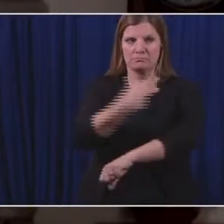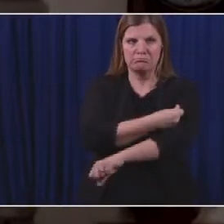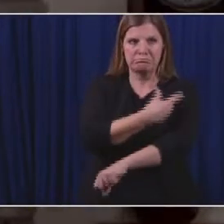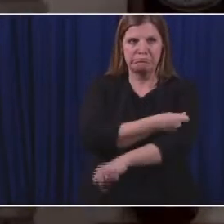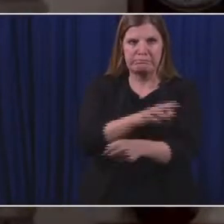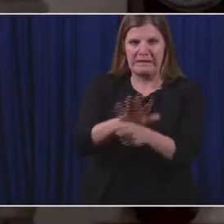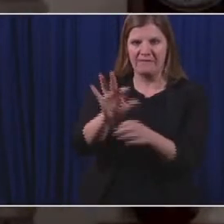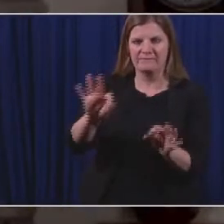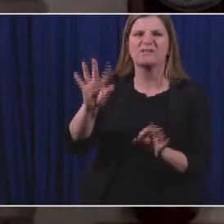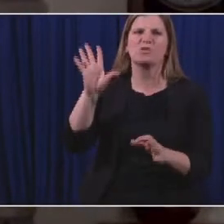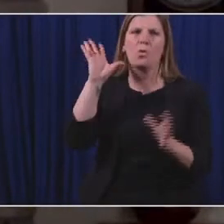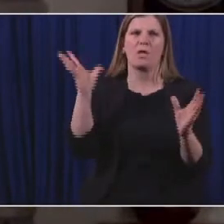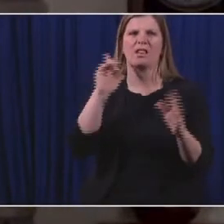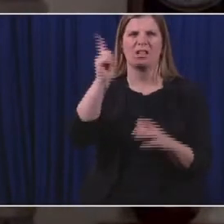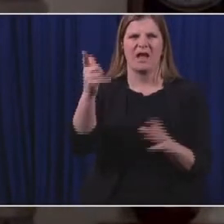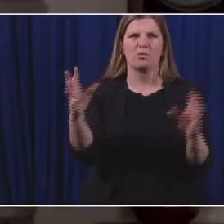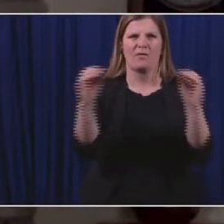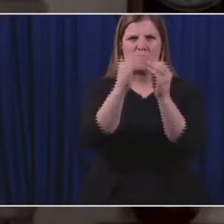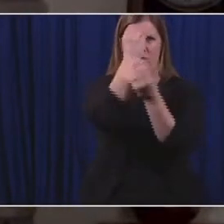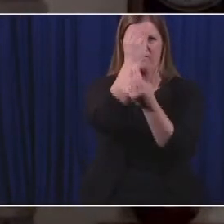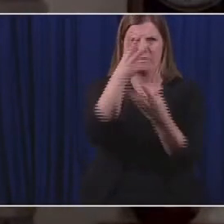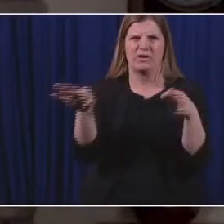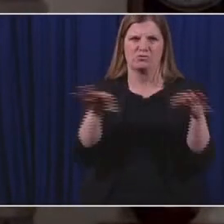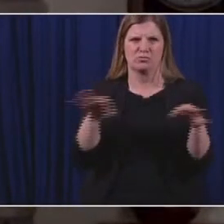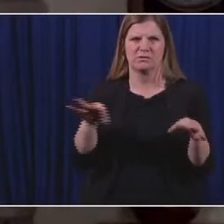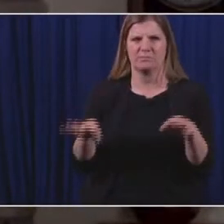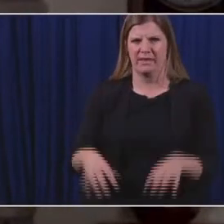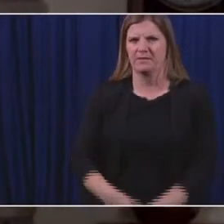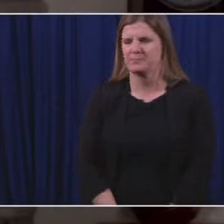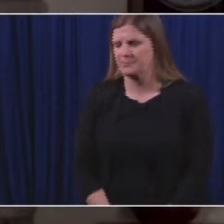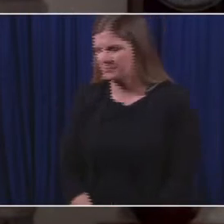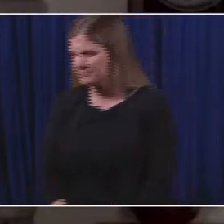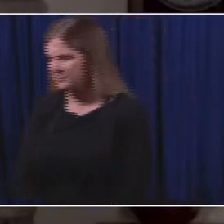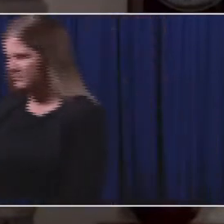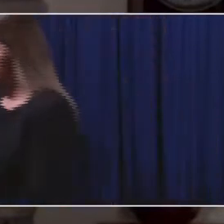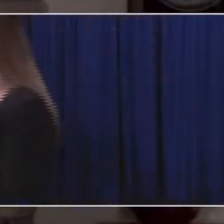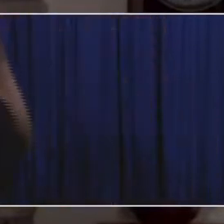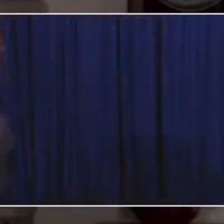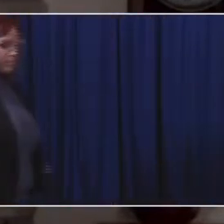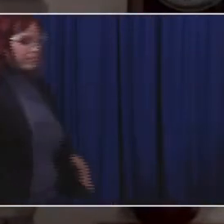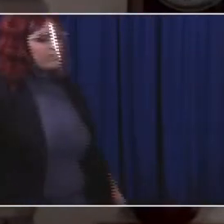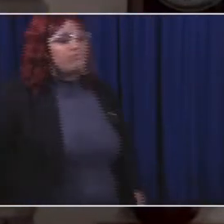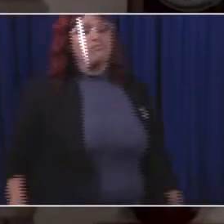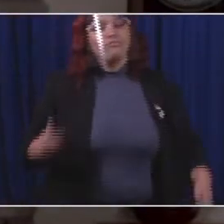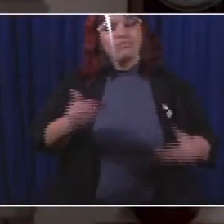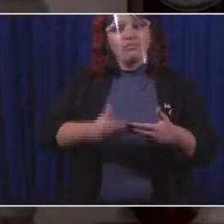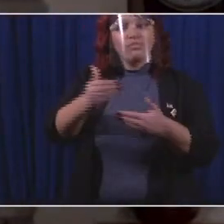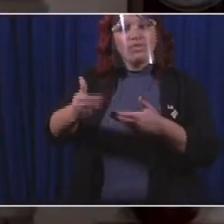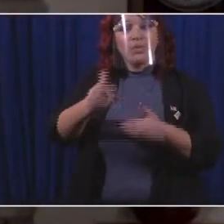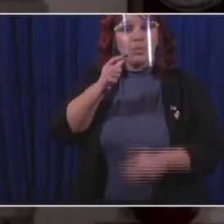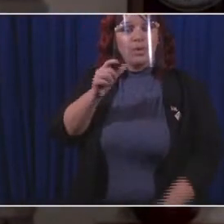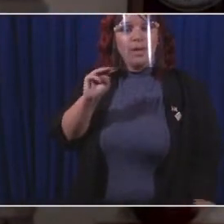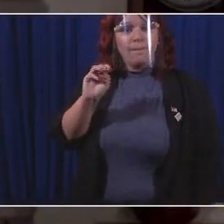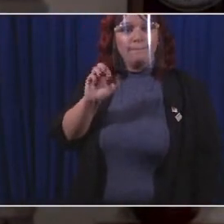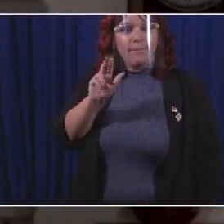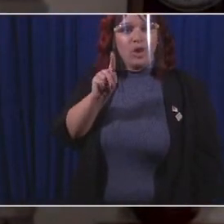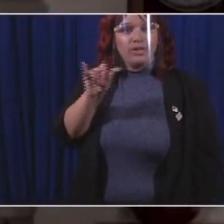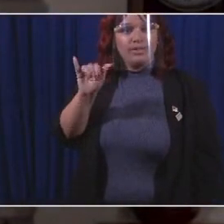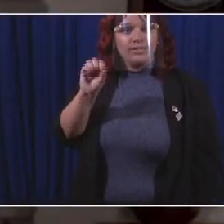Next question is from Marty Schladen at the Ohio Capital Journal. Good afternoon, Governor. Good